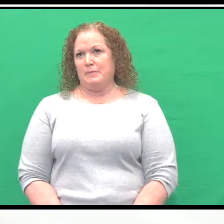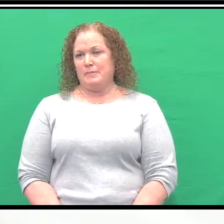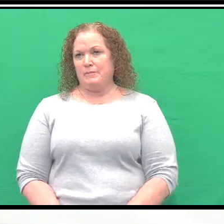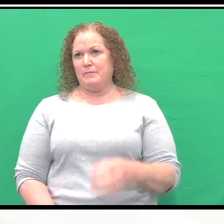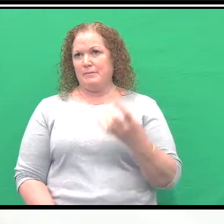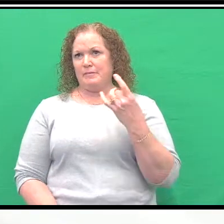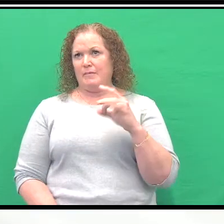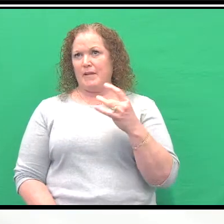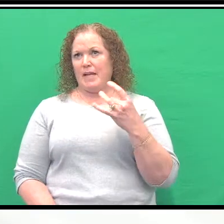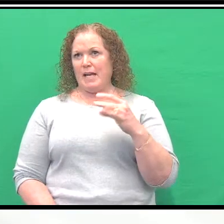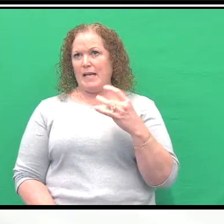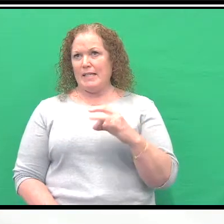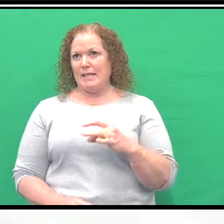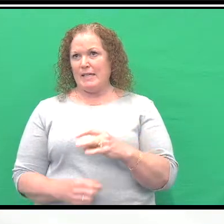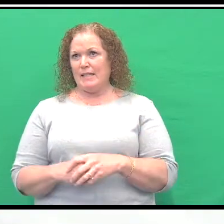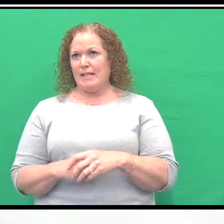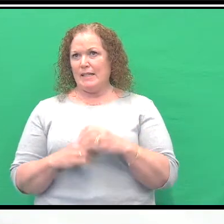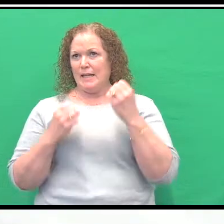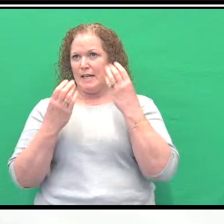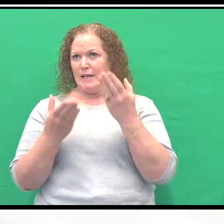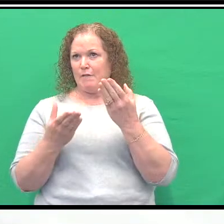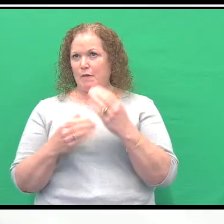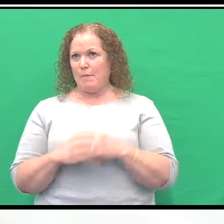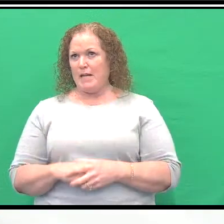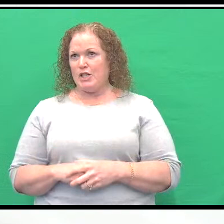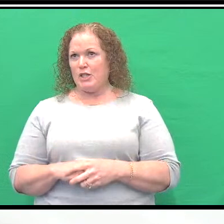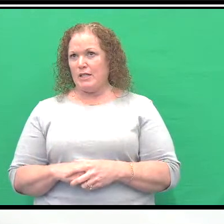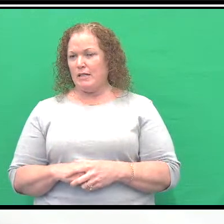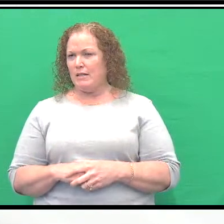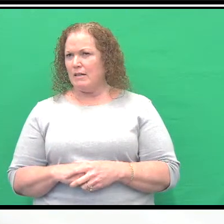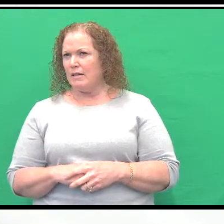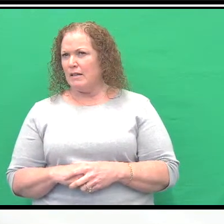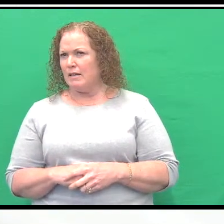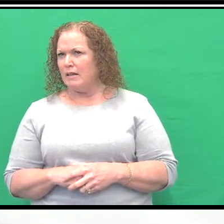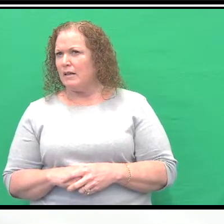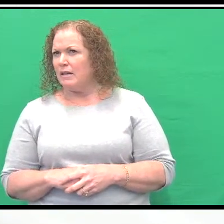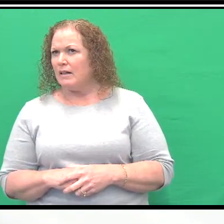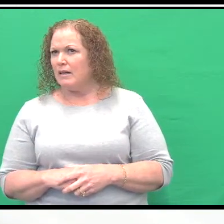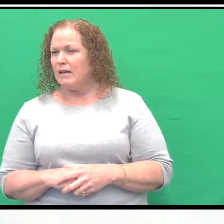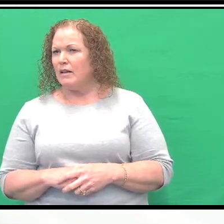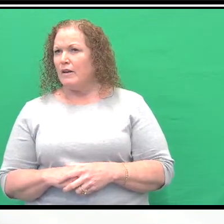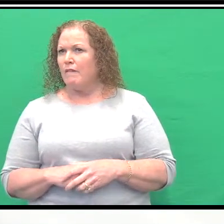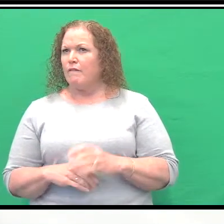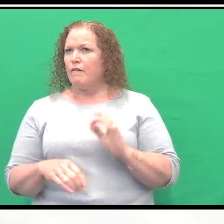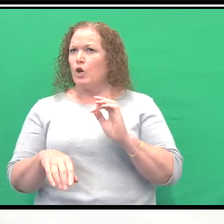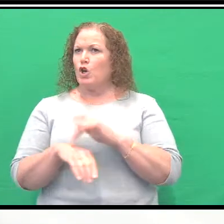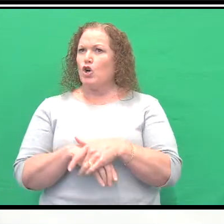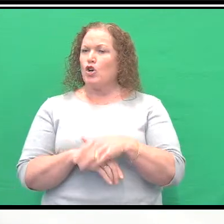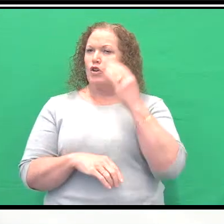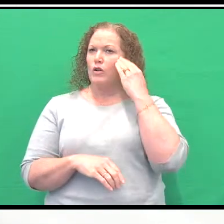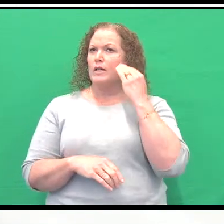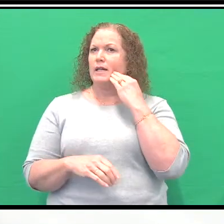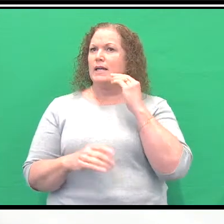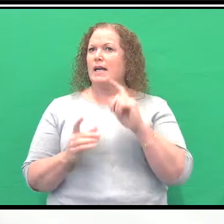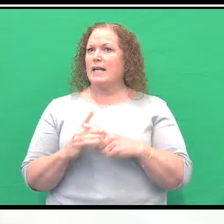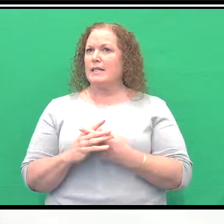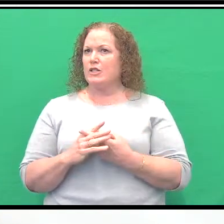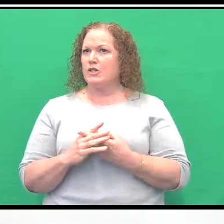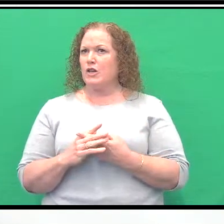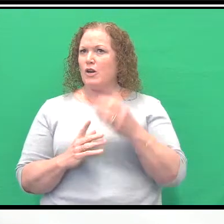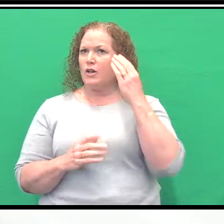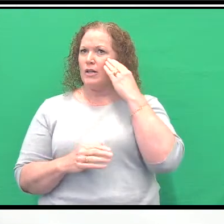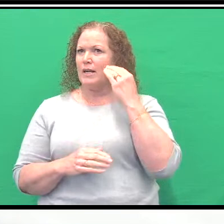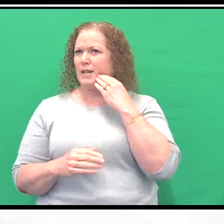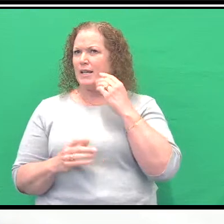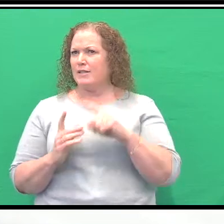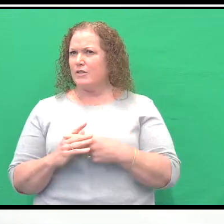is an information item. 18A, submission of early Head Start and Head Start reports per requirements for the Head Start